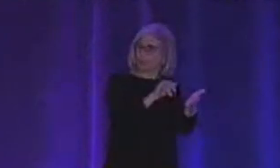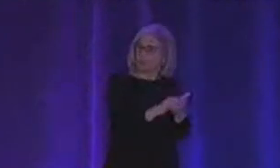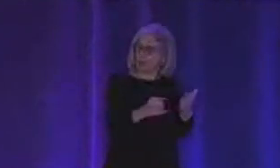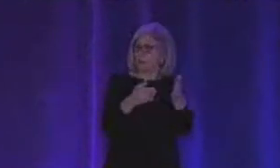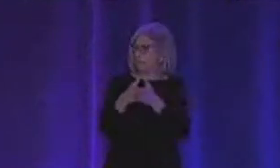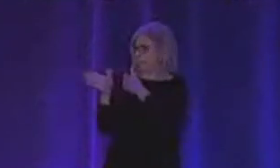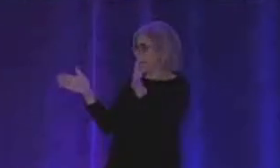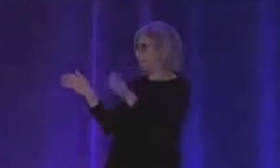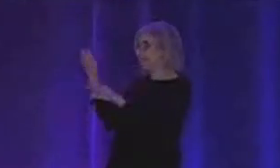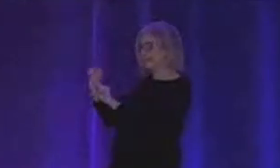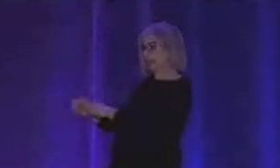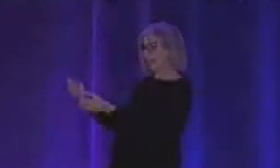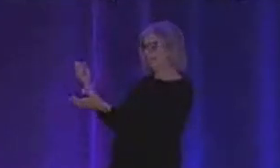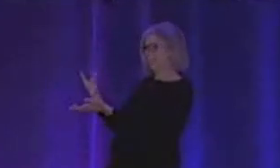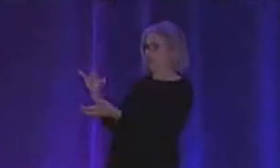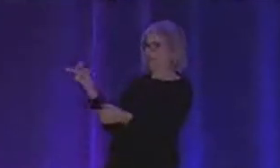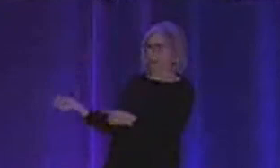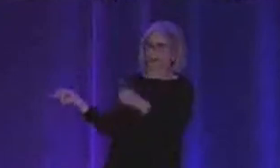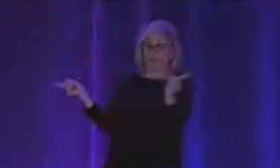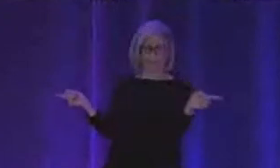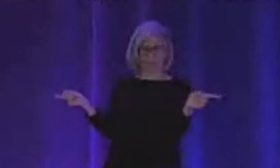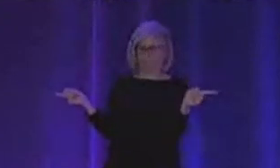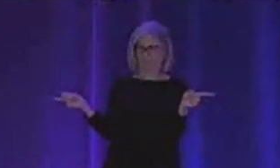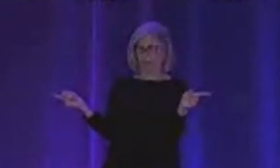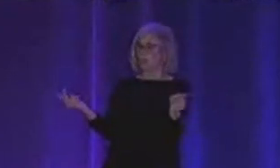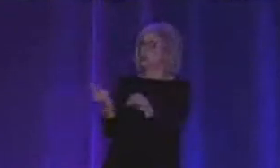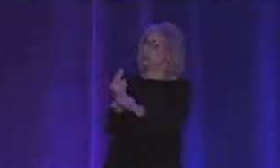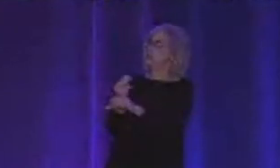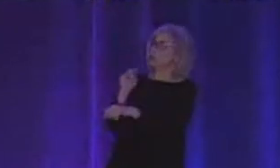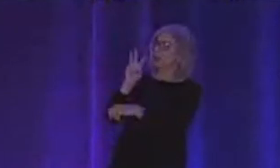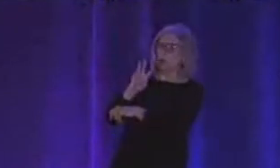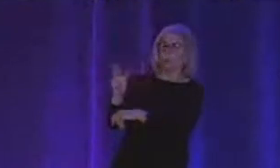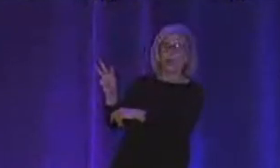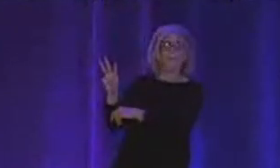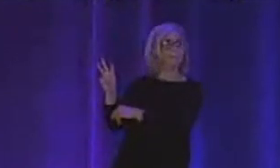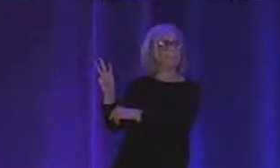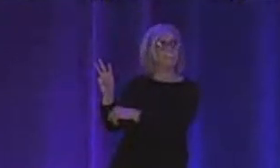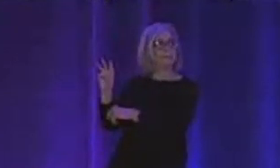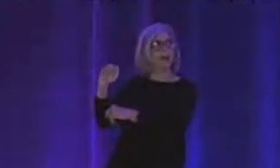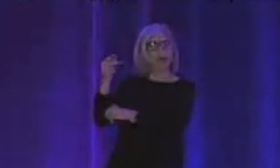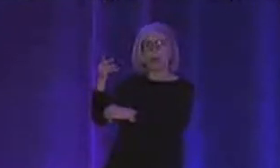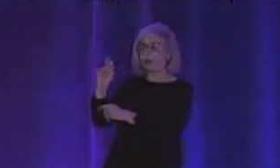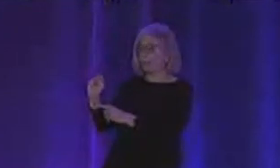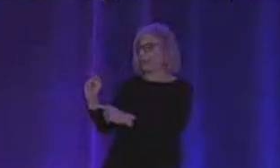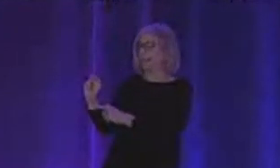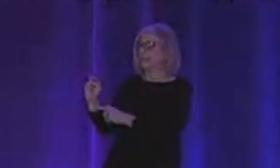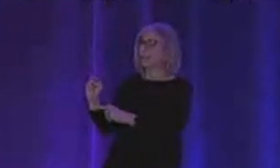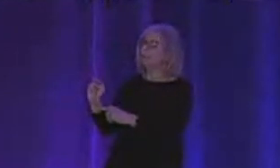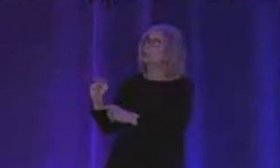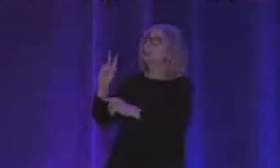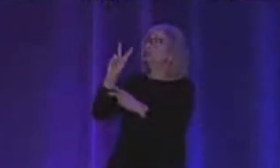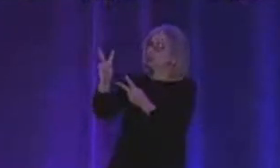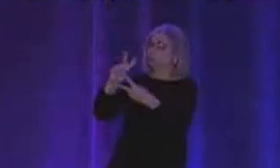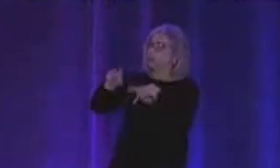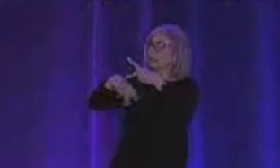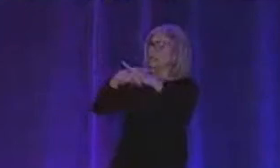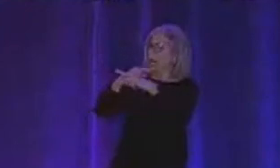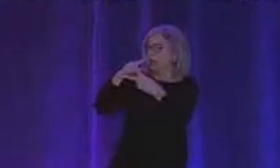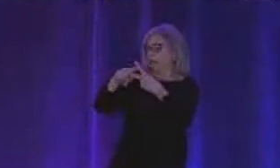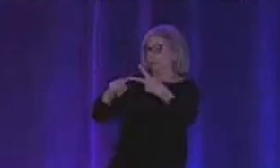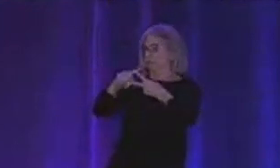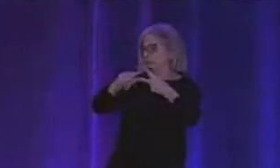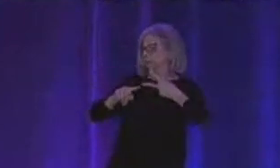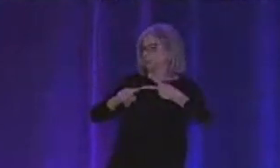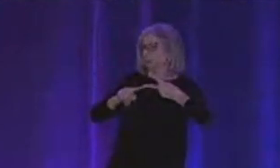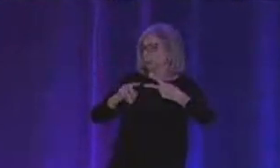public key can verify. So when you're using WebAuthn, you have the option of using two types of authenticators.